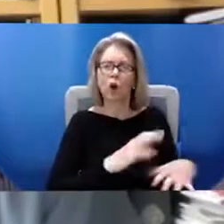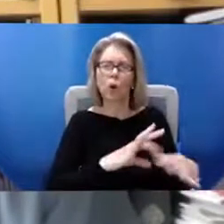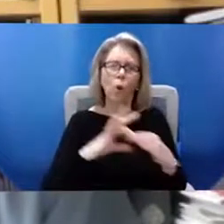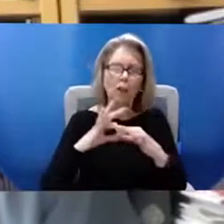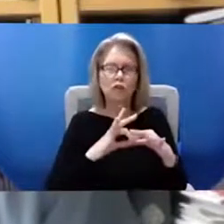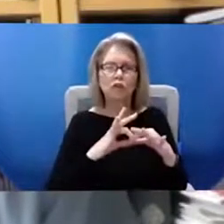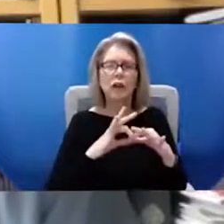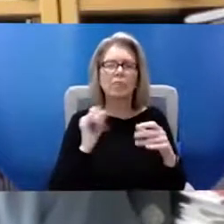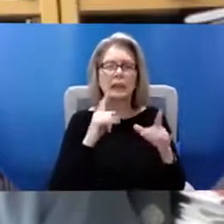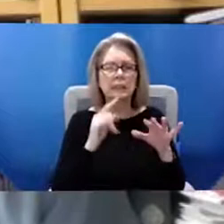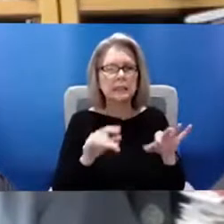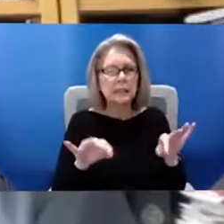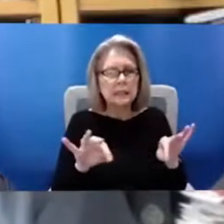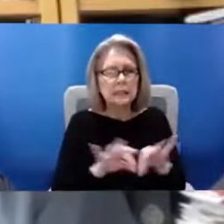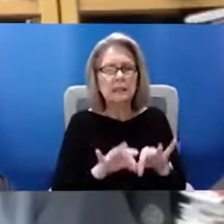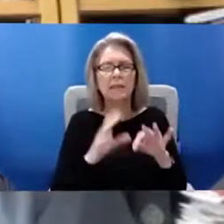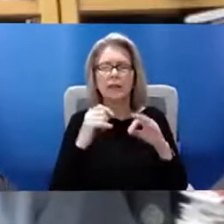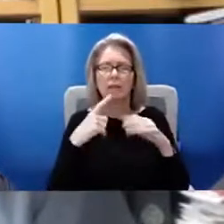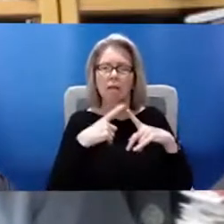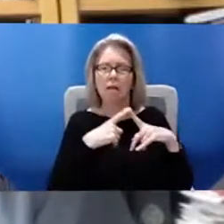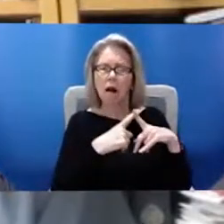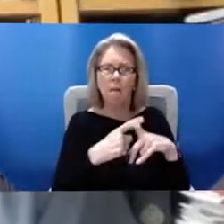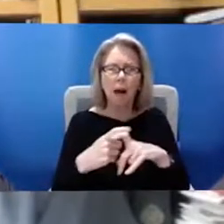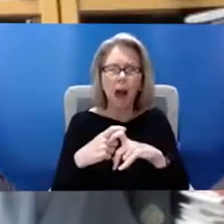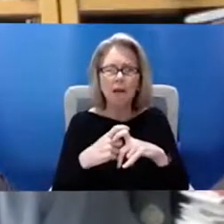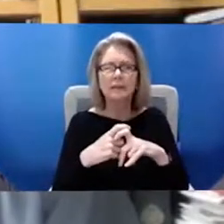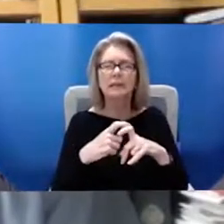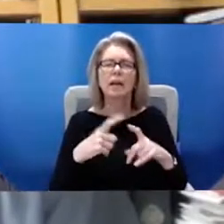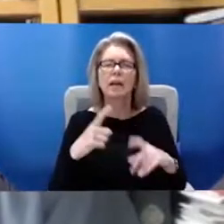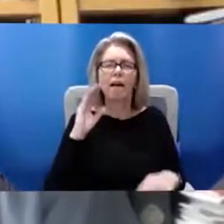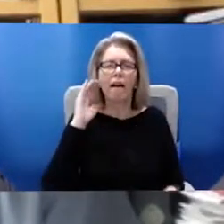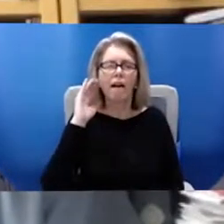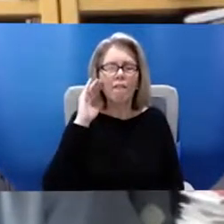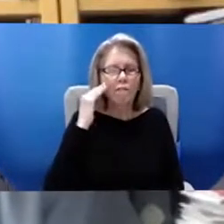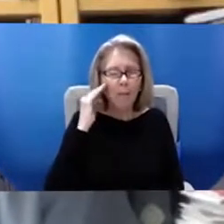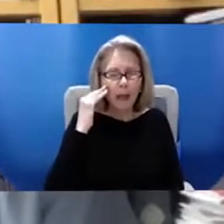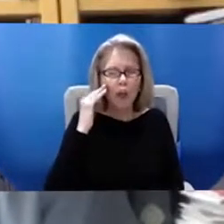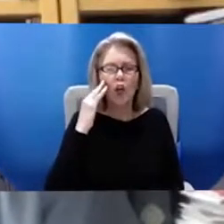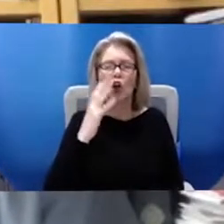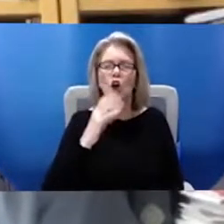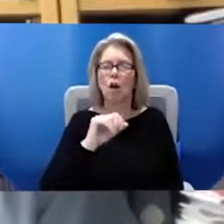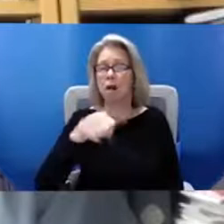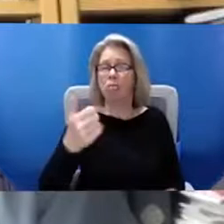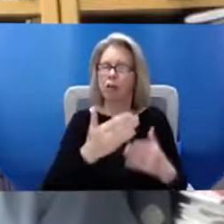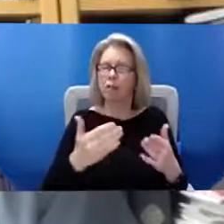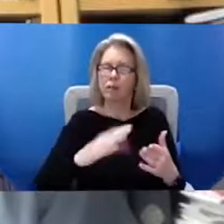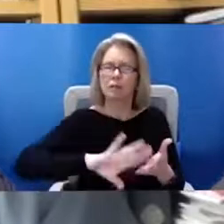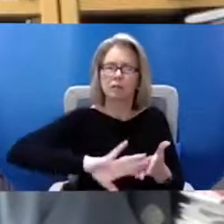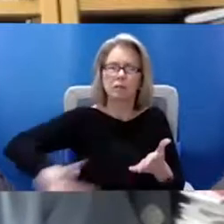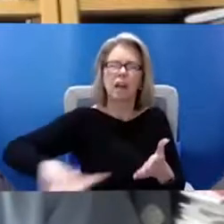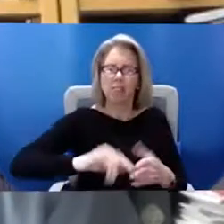coalition in formation against significant and complex odds that all familiar keep standing in our